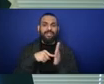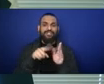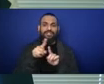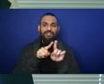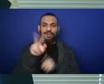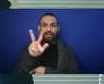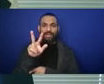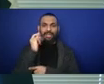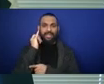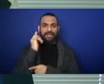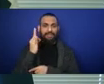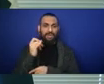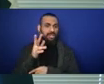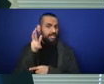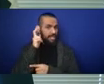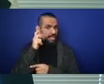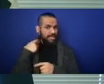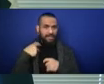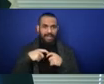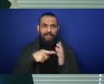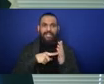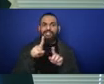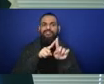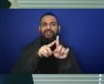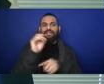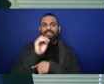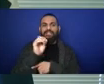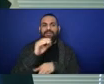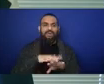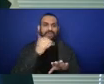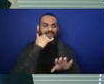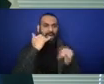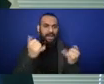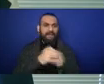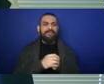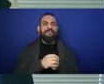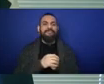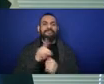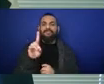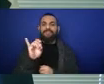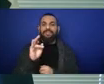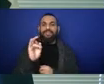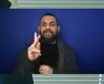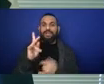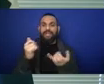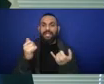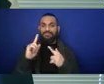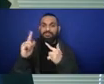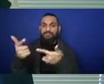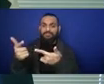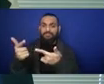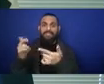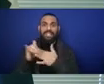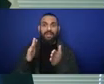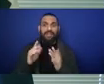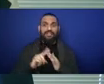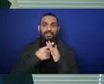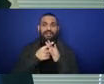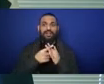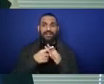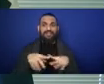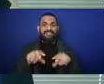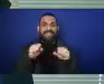informational sessions to educate the community. This is just the first of many. Again, if you have questions, please press *3.